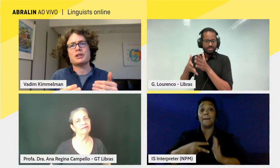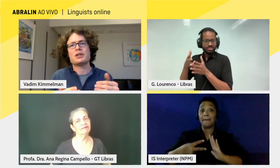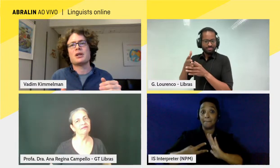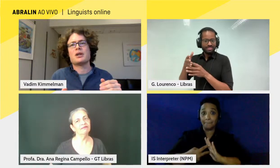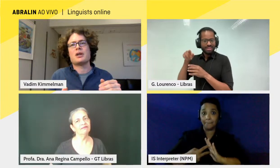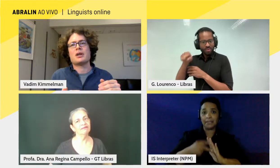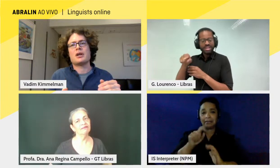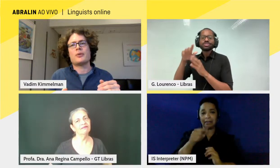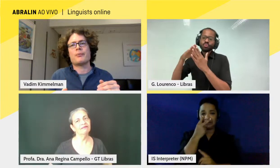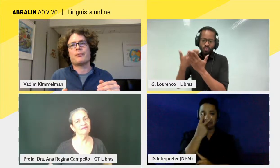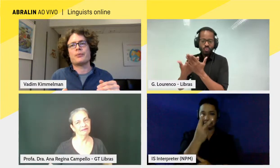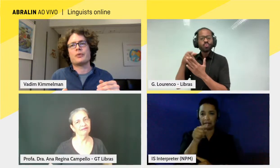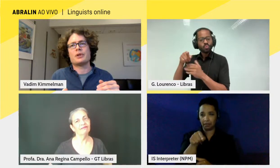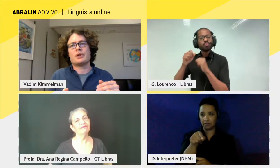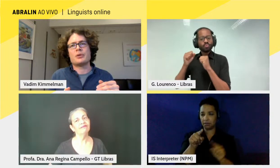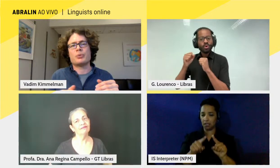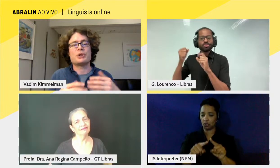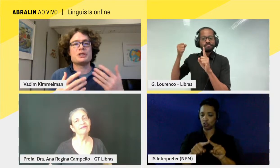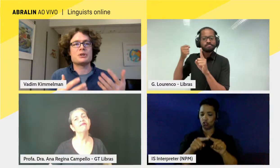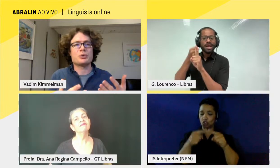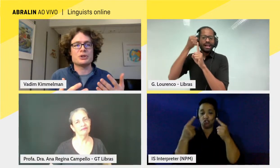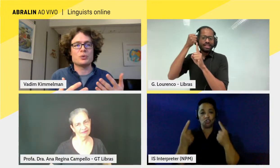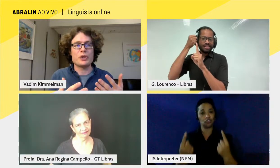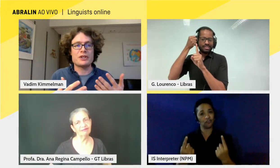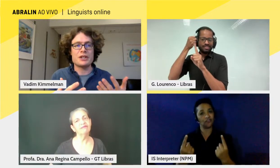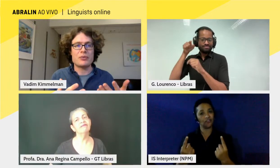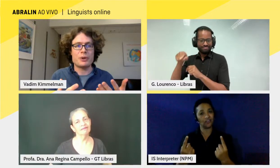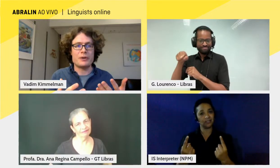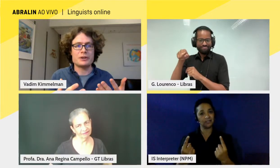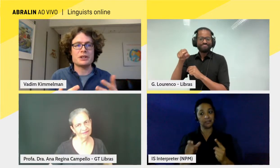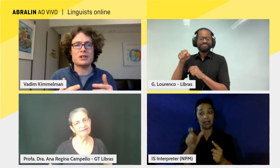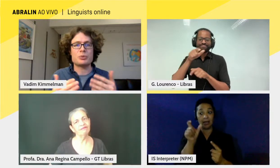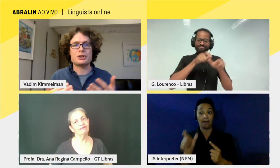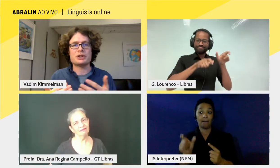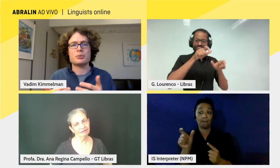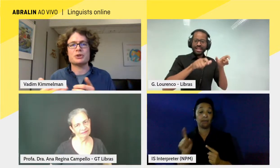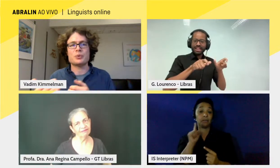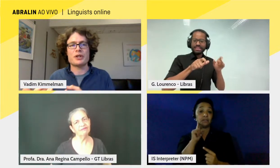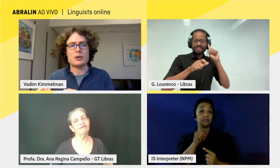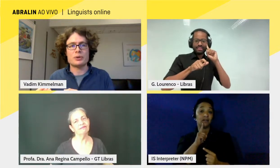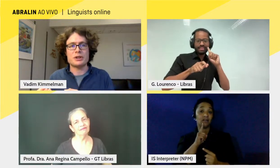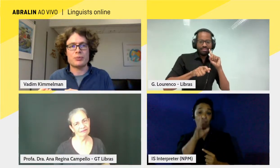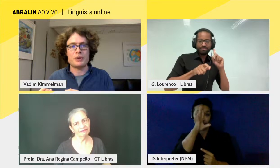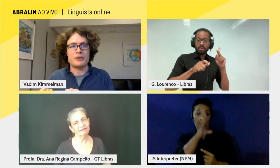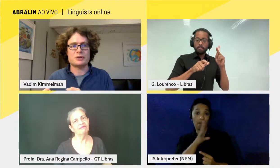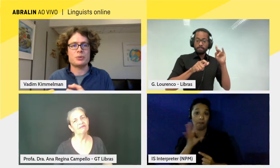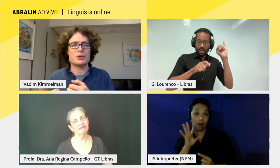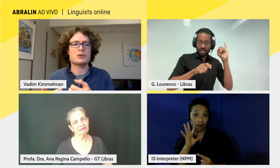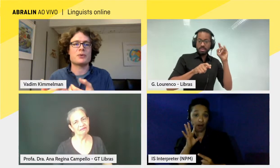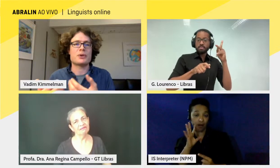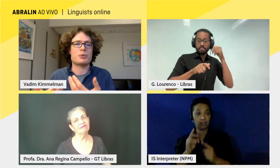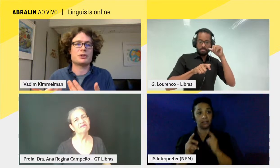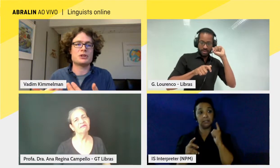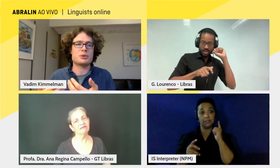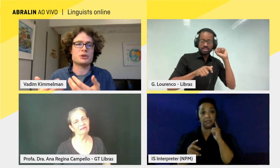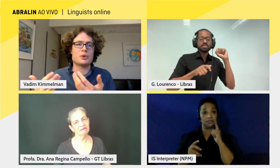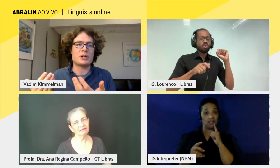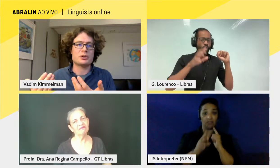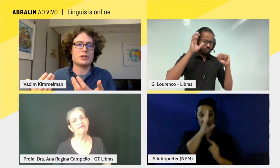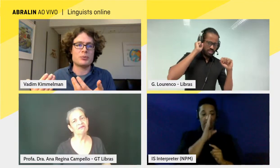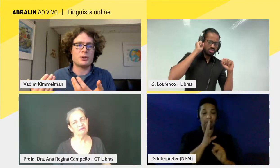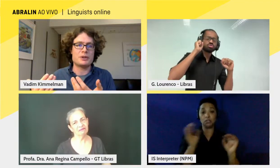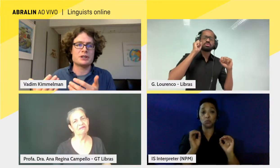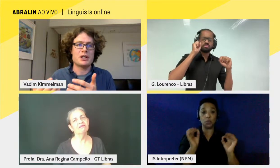then between um, participants with deaf parents and participants without deaf parents, because for the